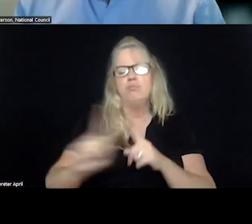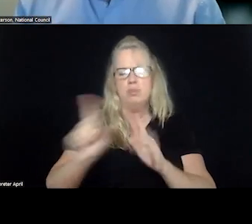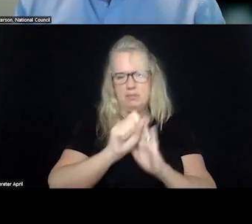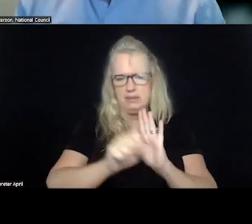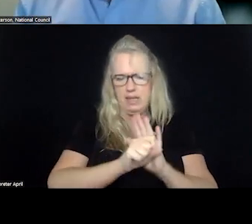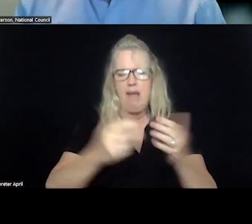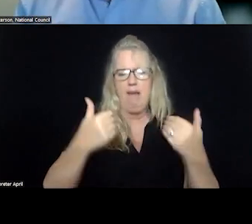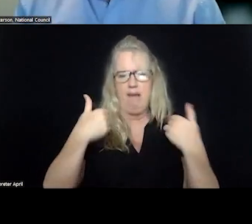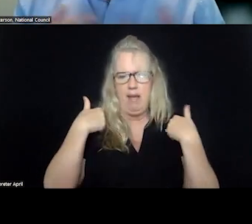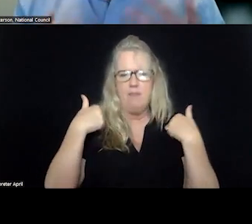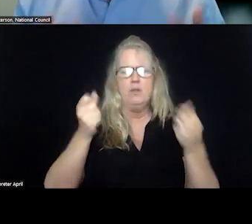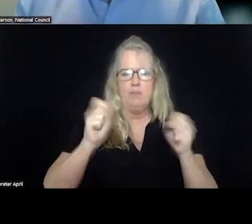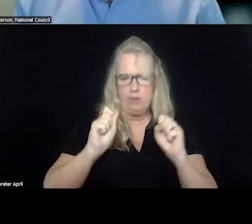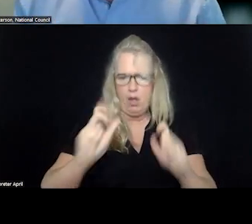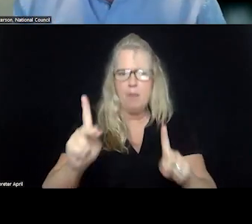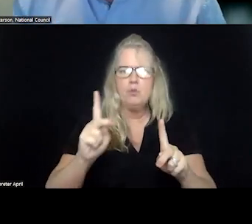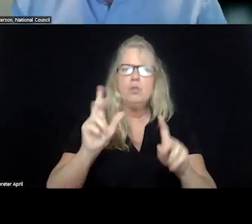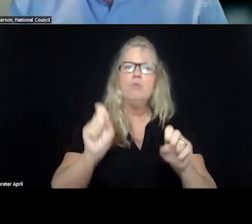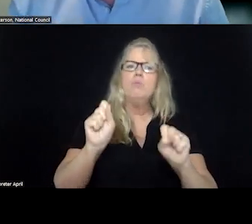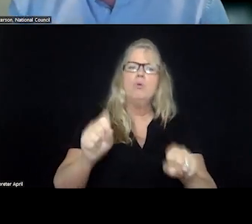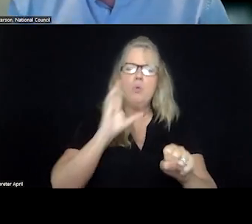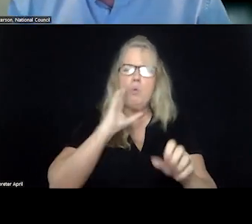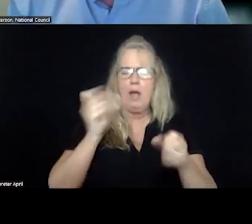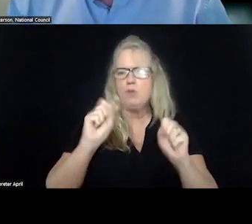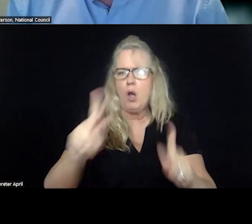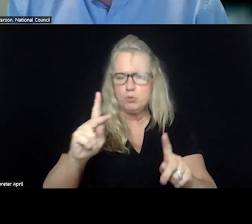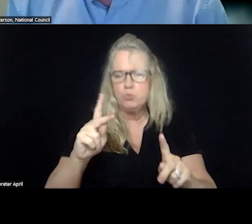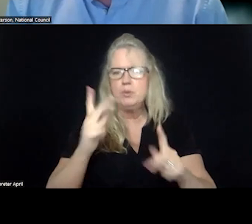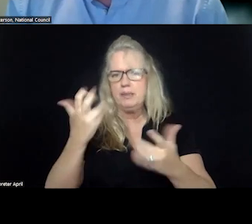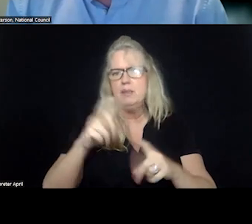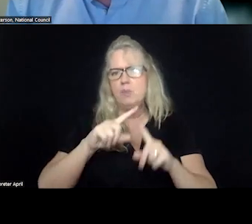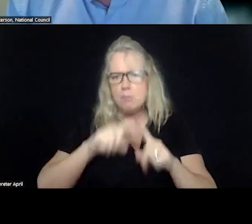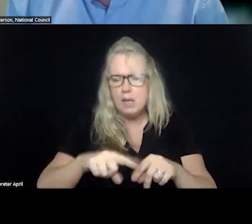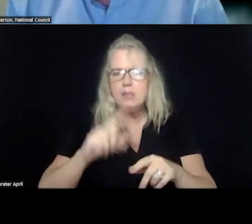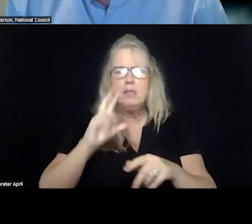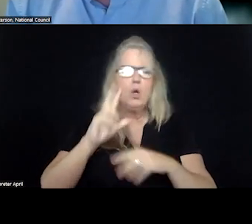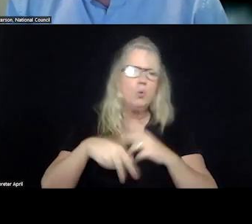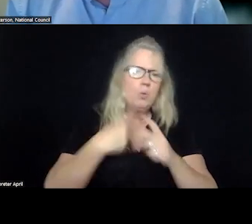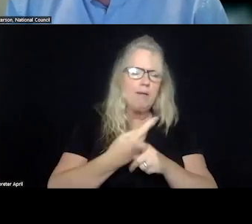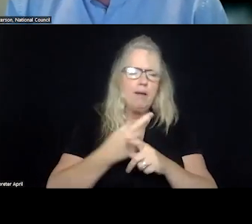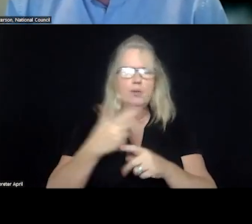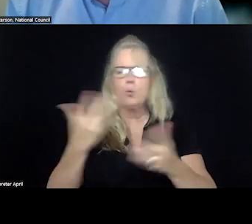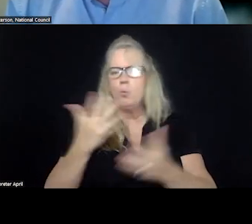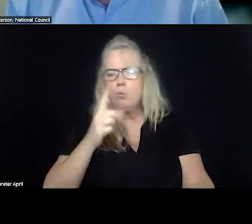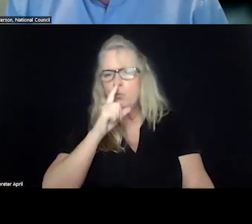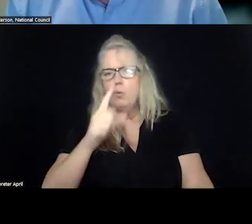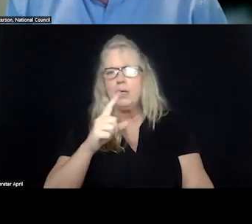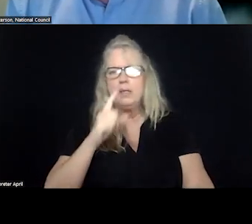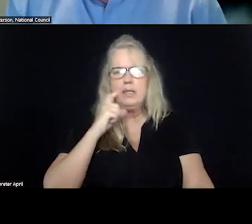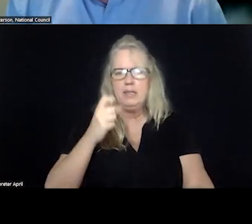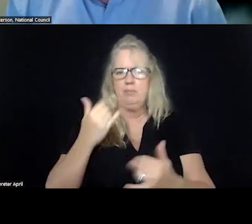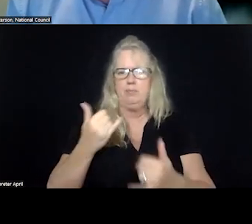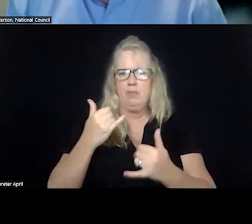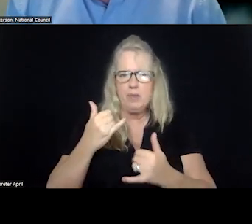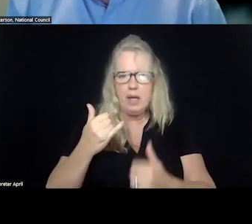the opportunity or may potentially have the opportunity, depending on kind of what is updated by